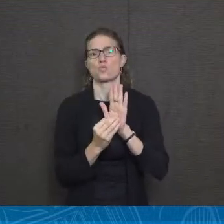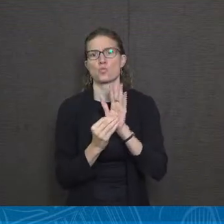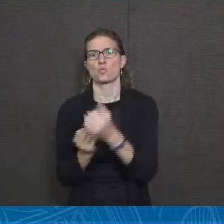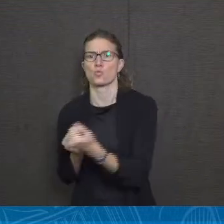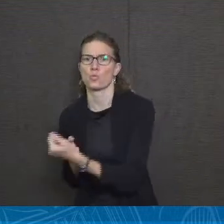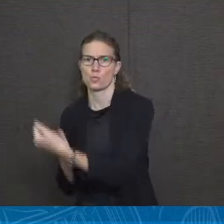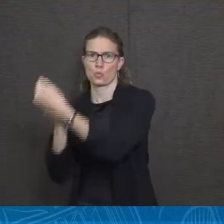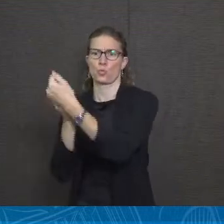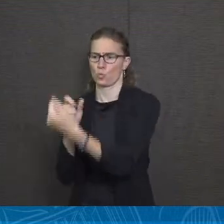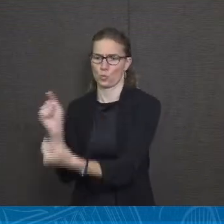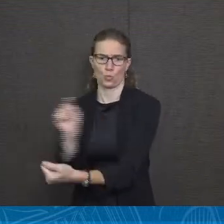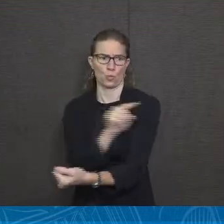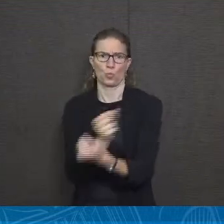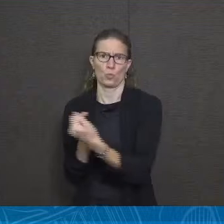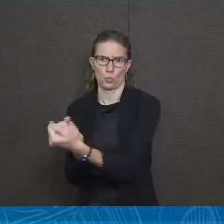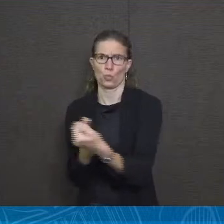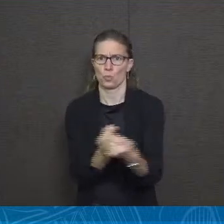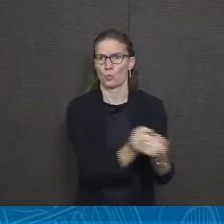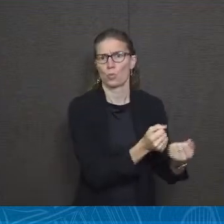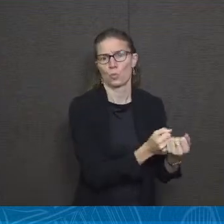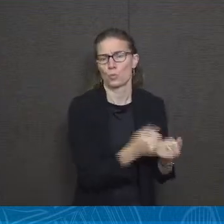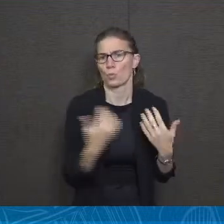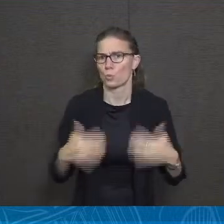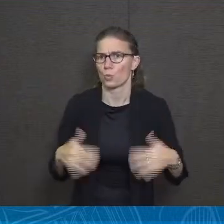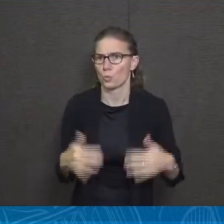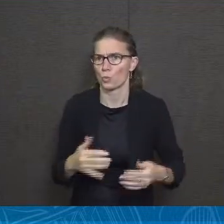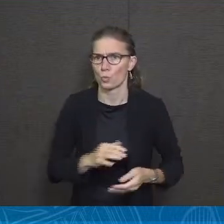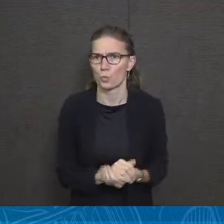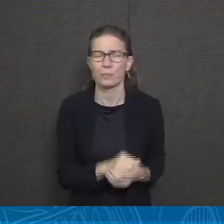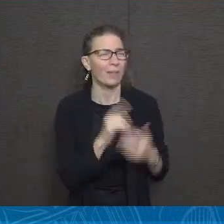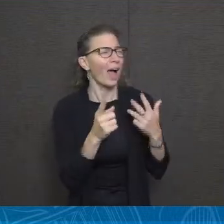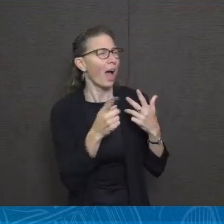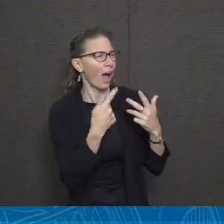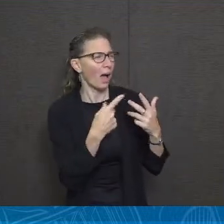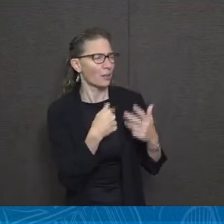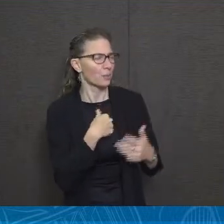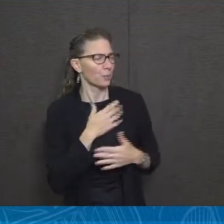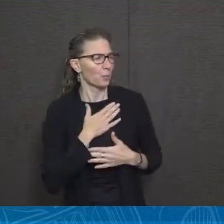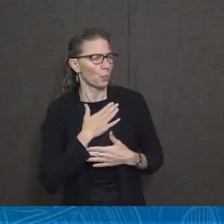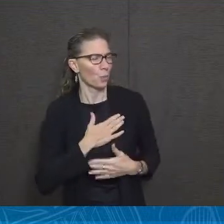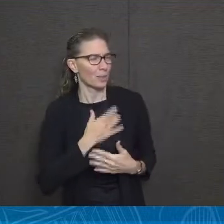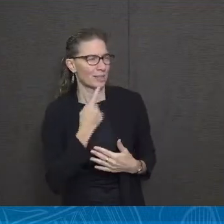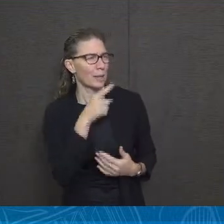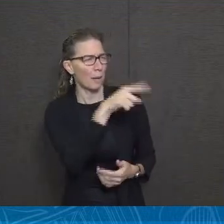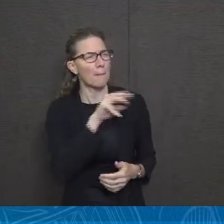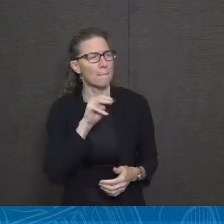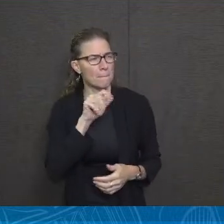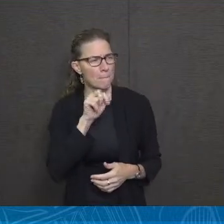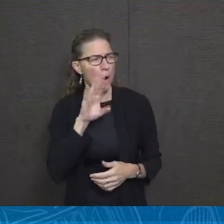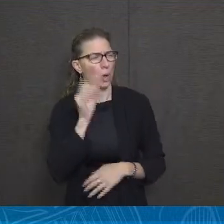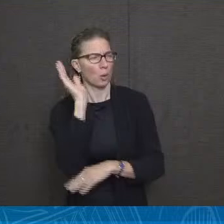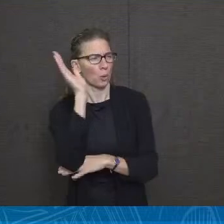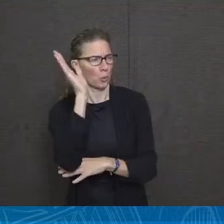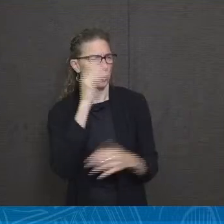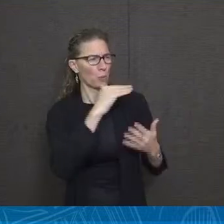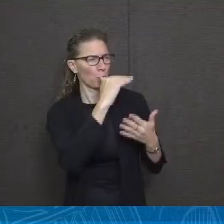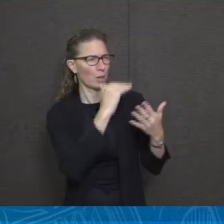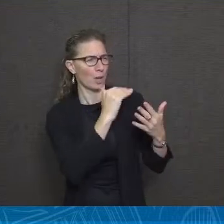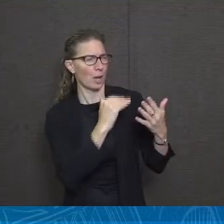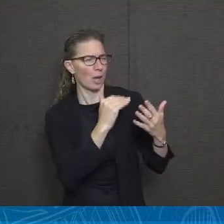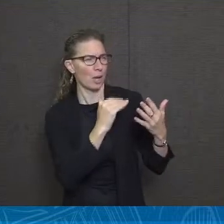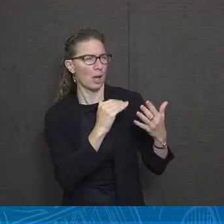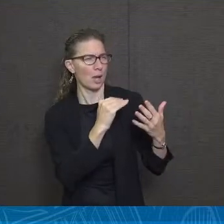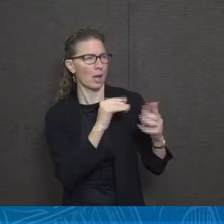instruments and coordinate them. But the thing I would say, and I think Marco hinted about this at the end, and I think Pina did as